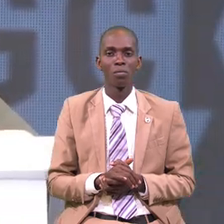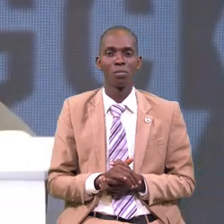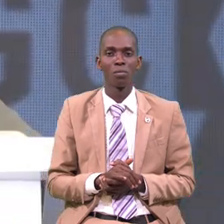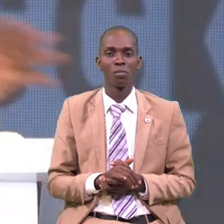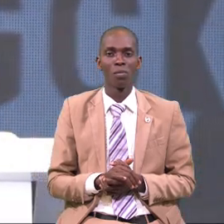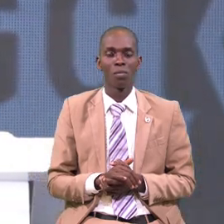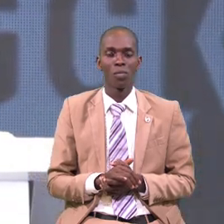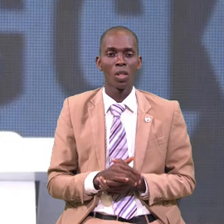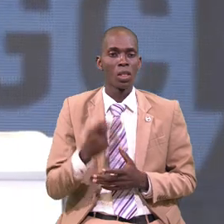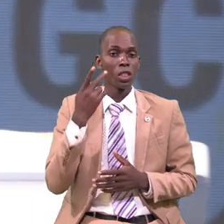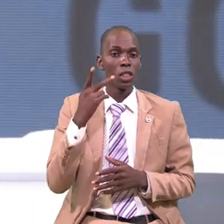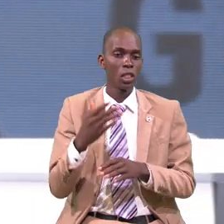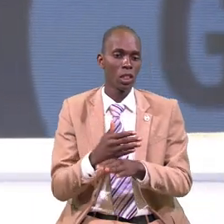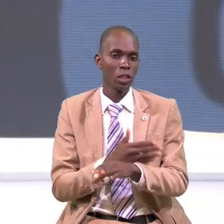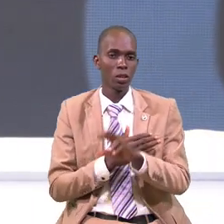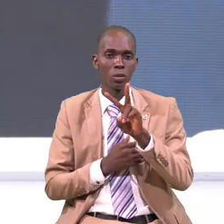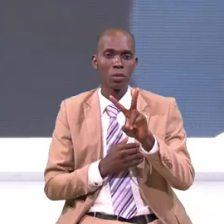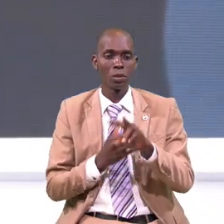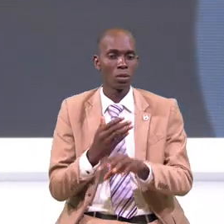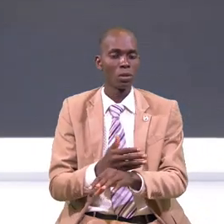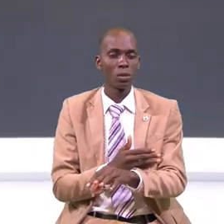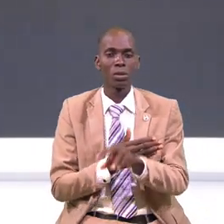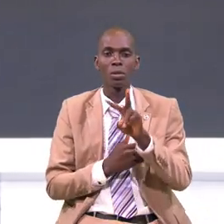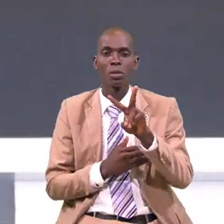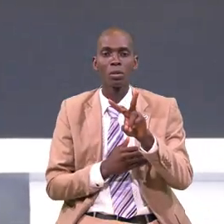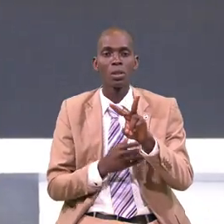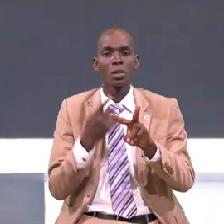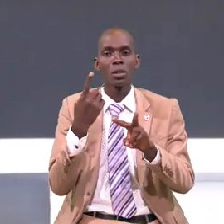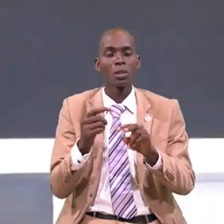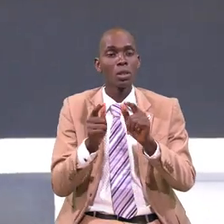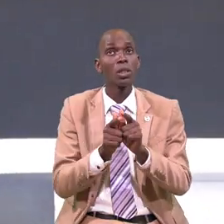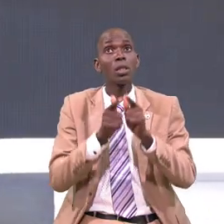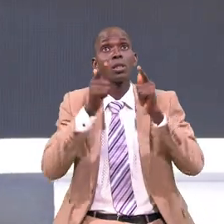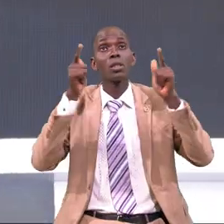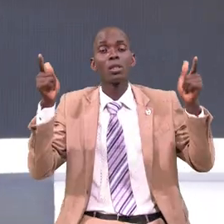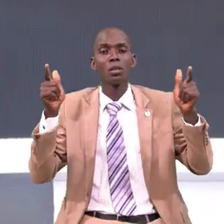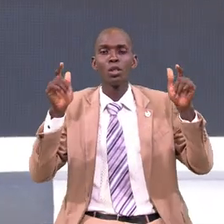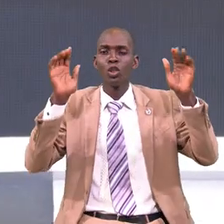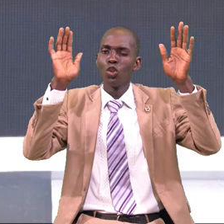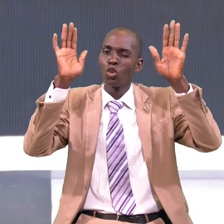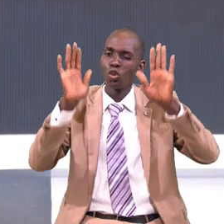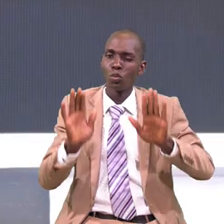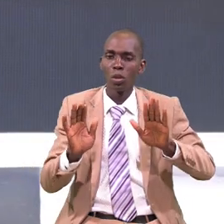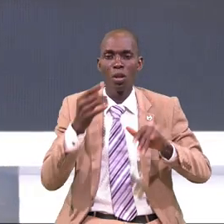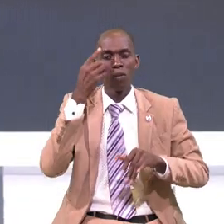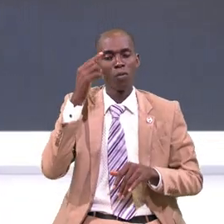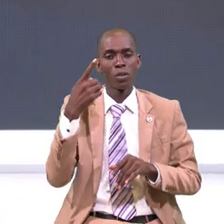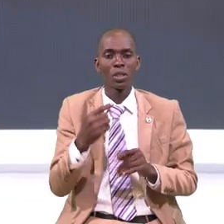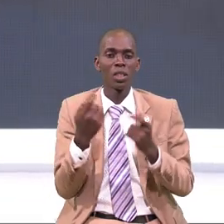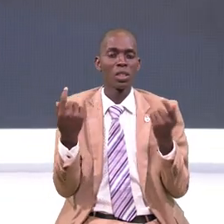Look at number two. Number two is the great tribulation for the